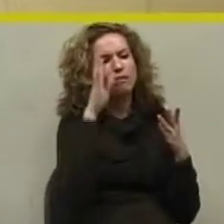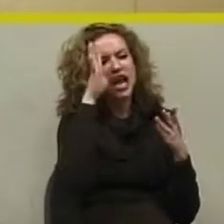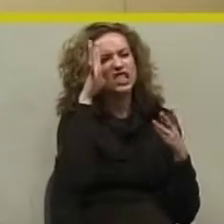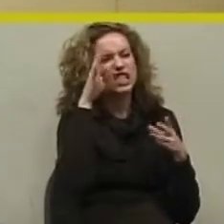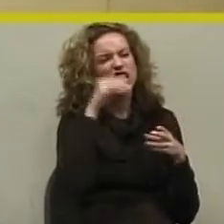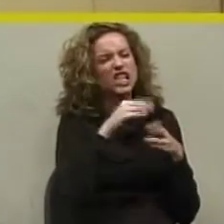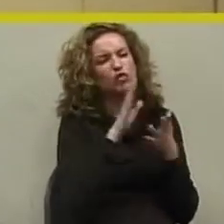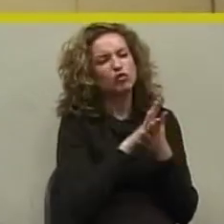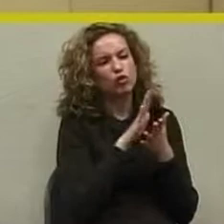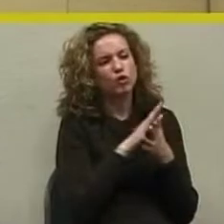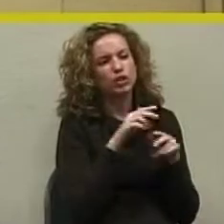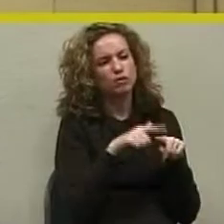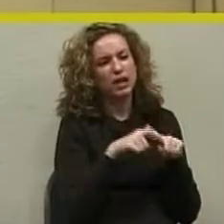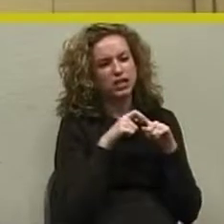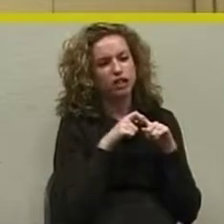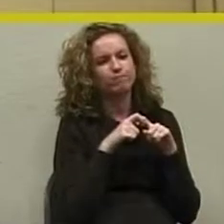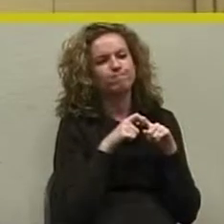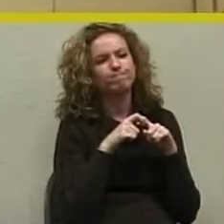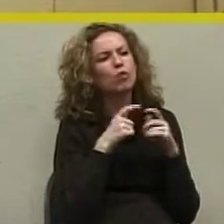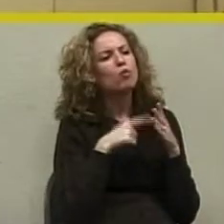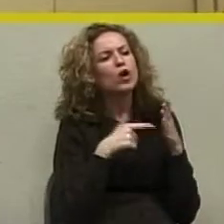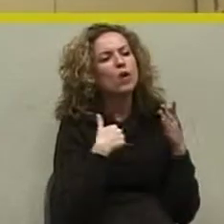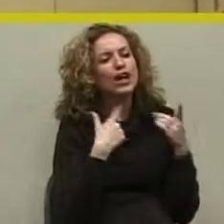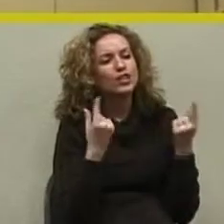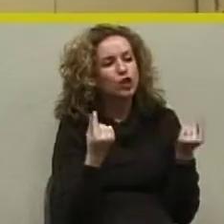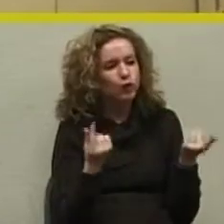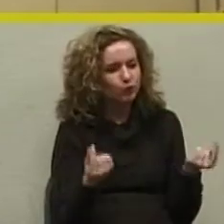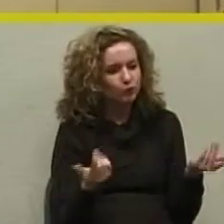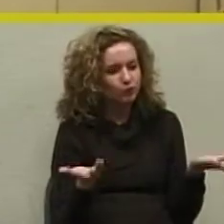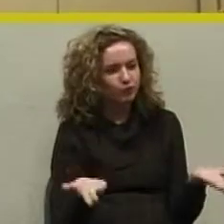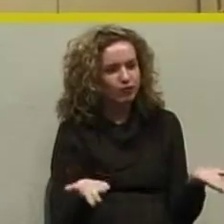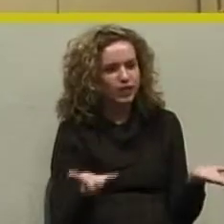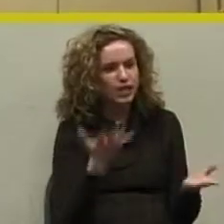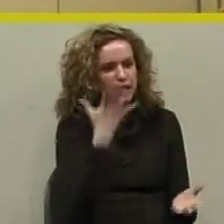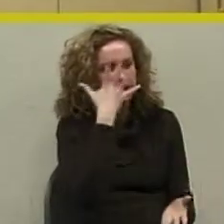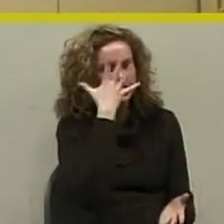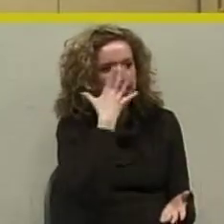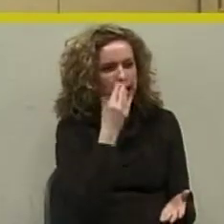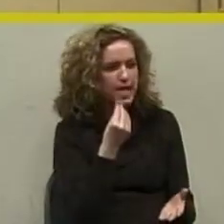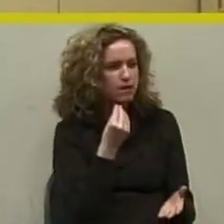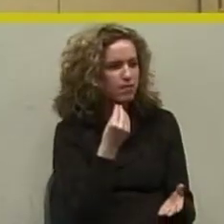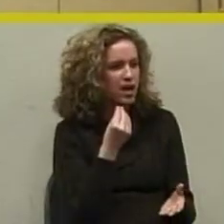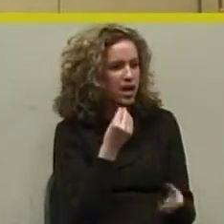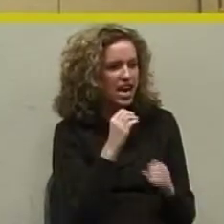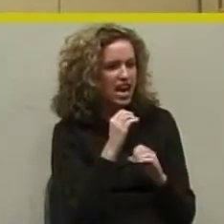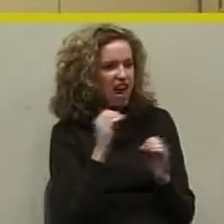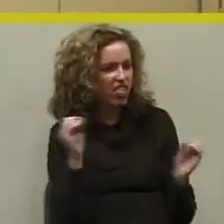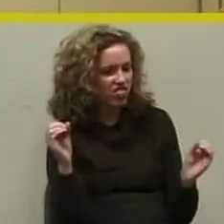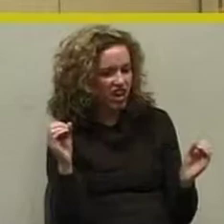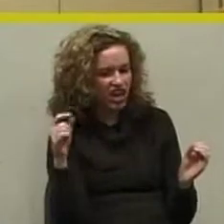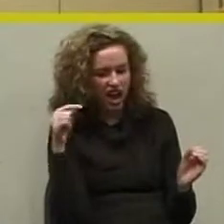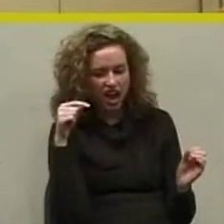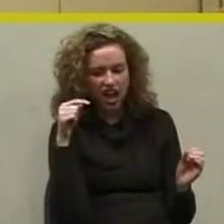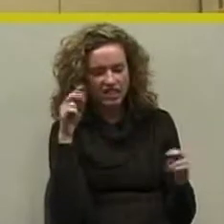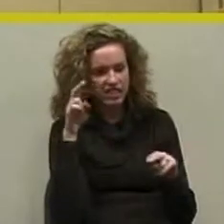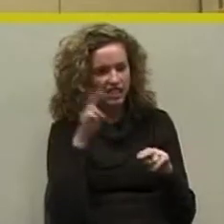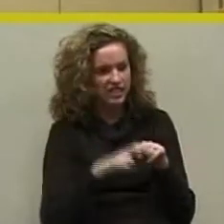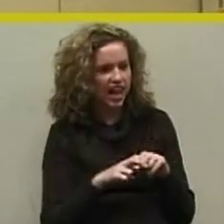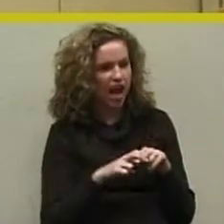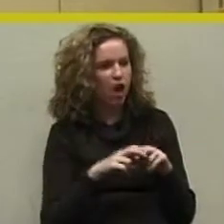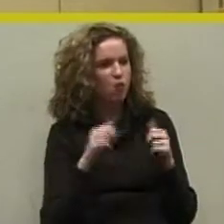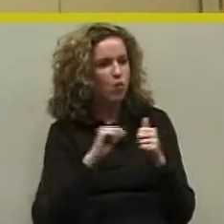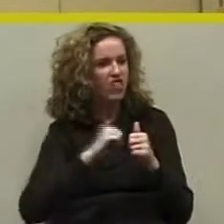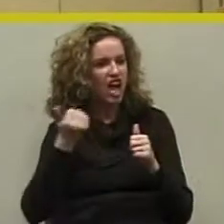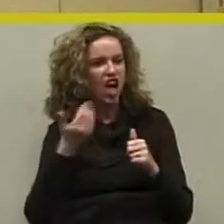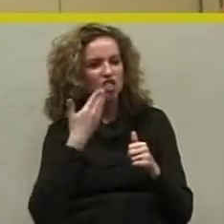in-school suspension. What do I do in in-school suspension? Nothing. I go down, sit down. Other kids that are bad, right?